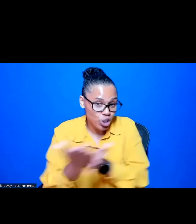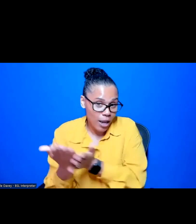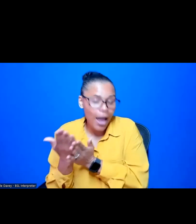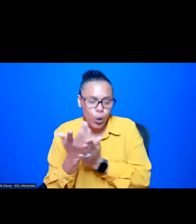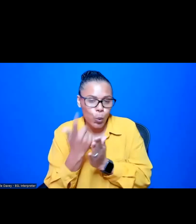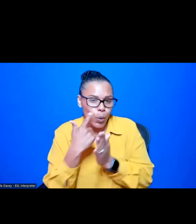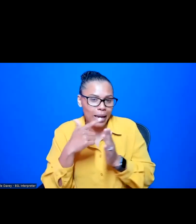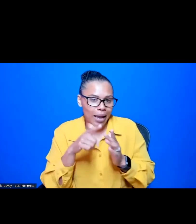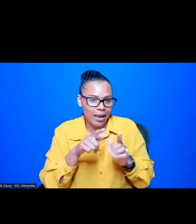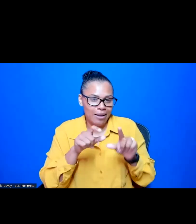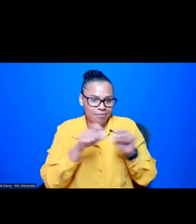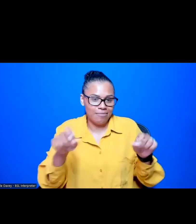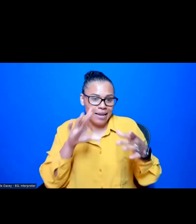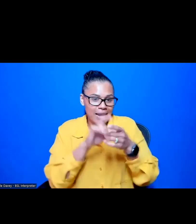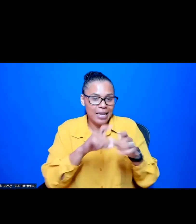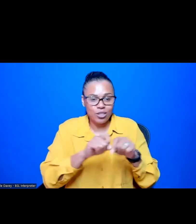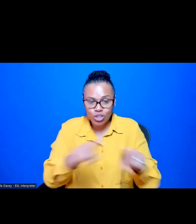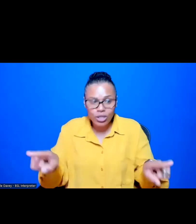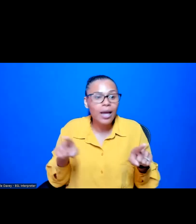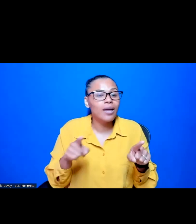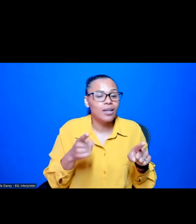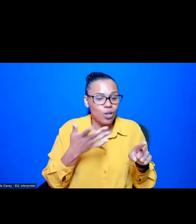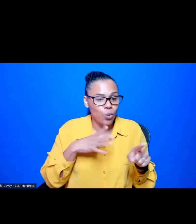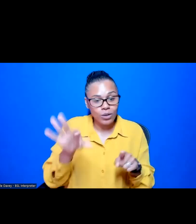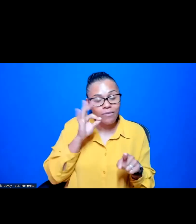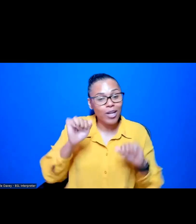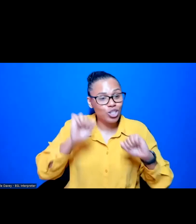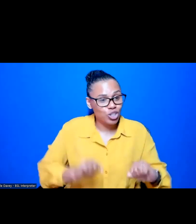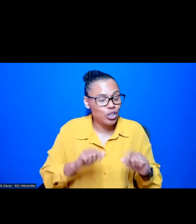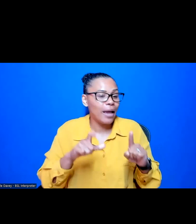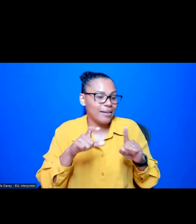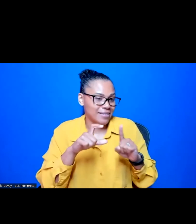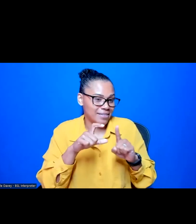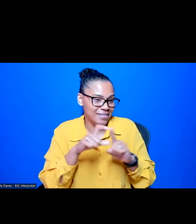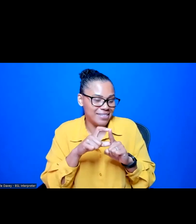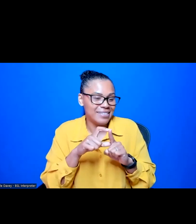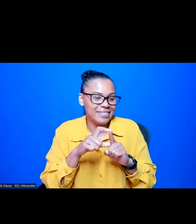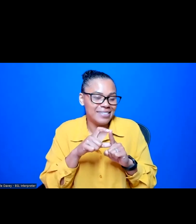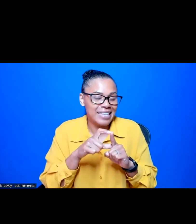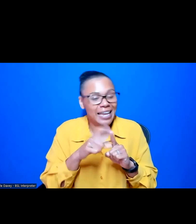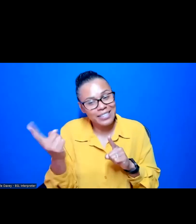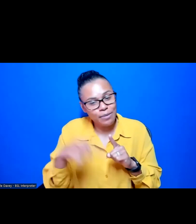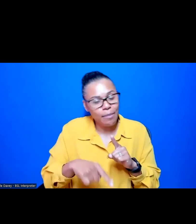to invite the chair of Sporting Equals, Denzine White, back to say a few words to round up.